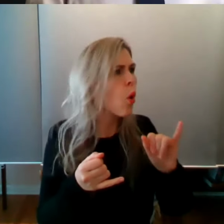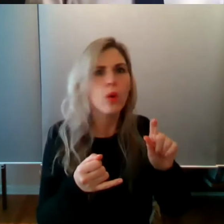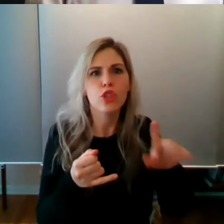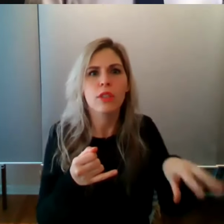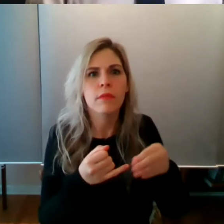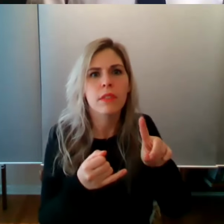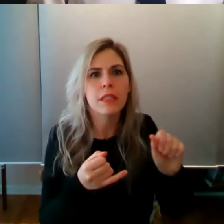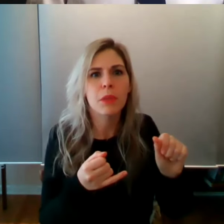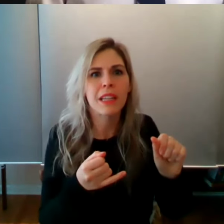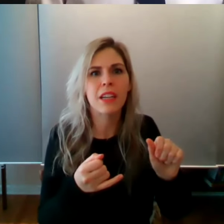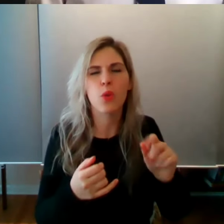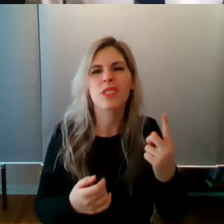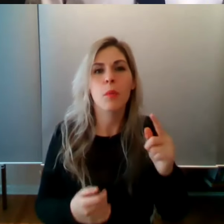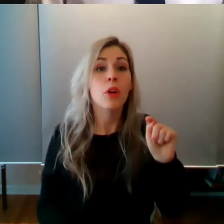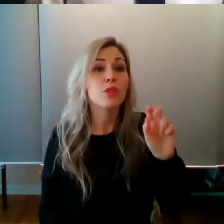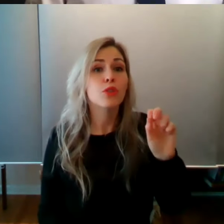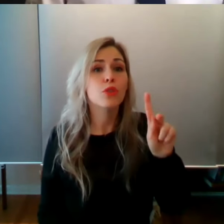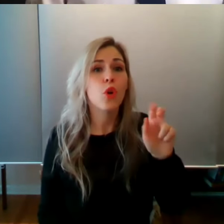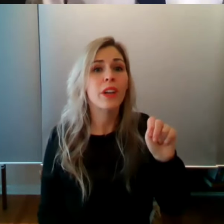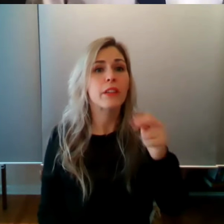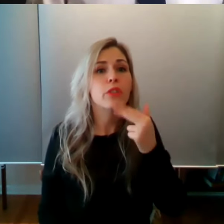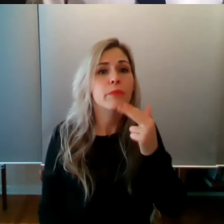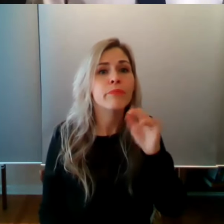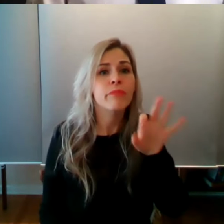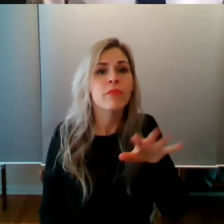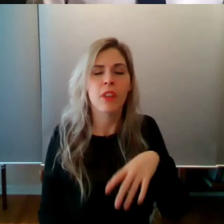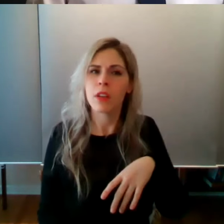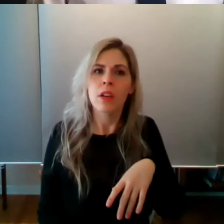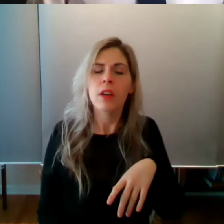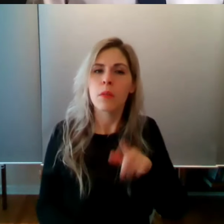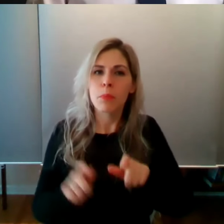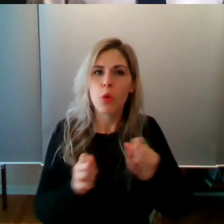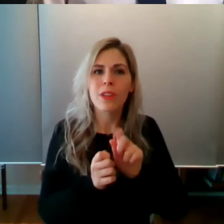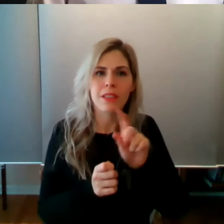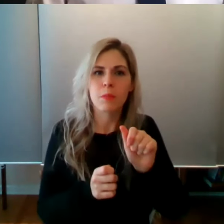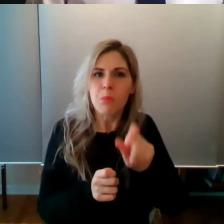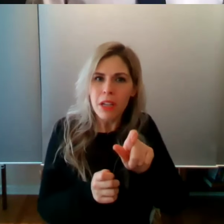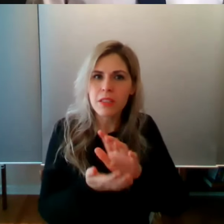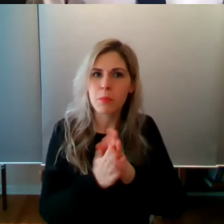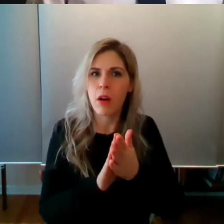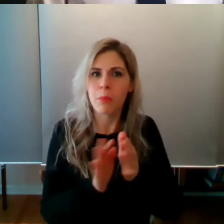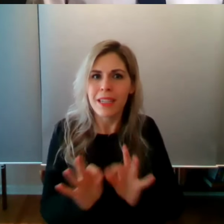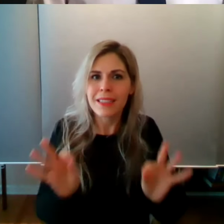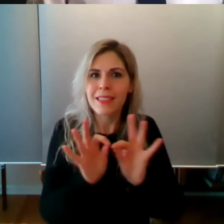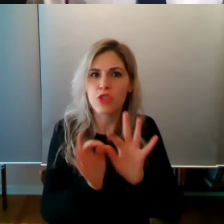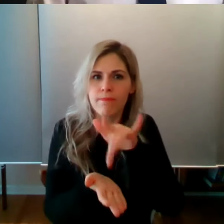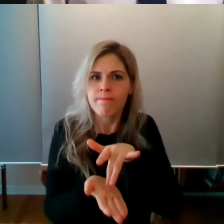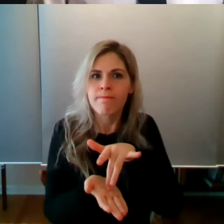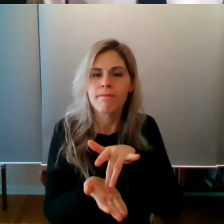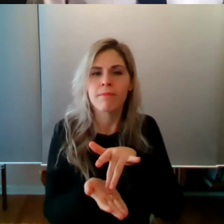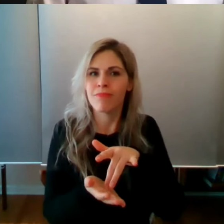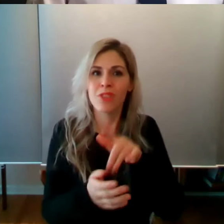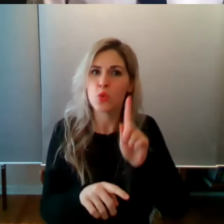but for the input of people with disabilities to be essential and non-negotiable. And I think something that kind